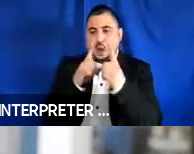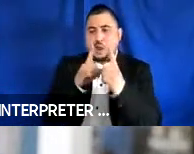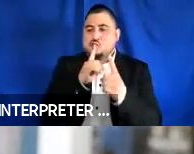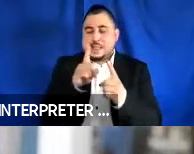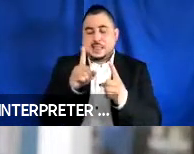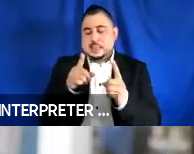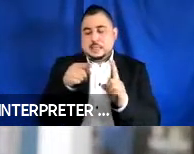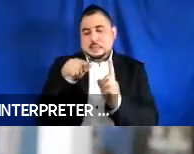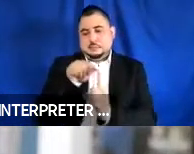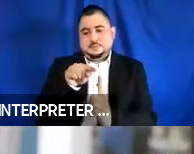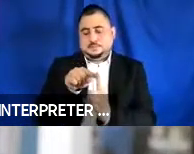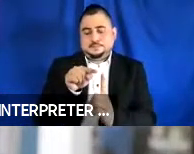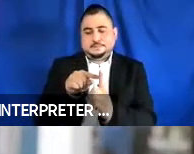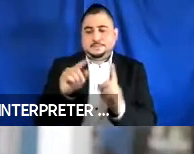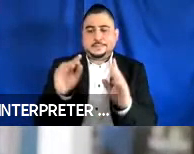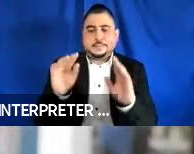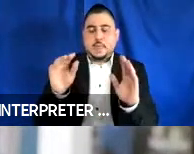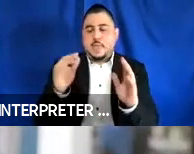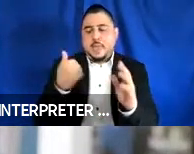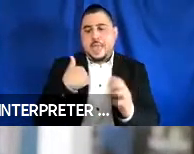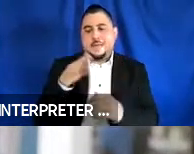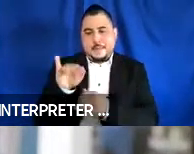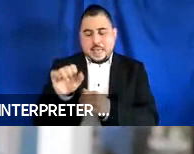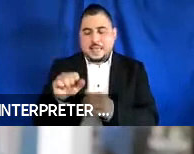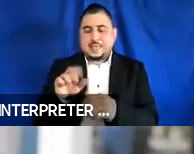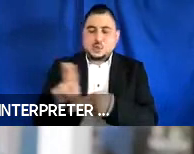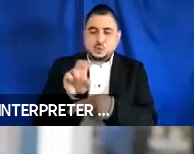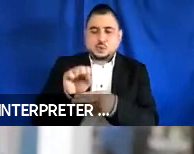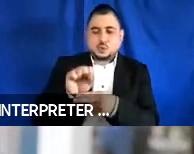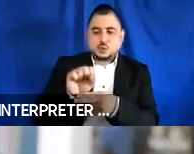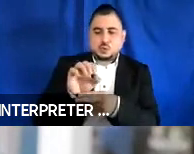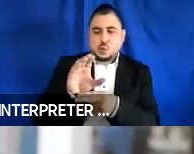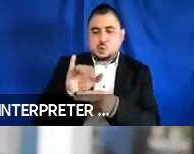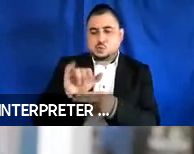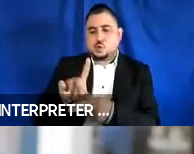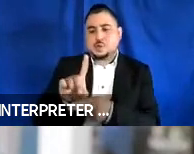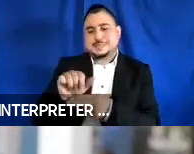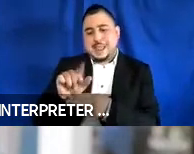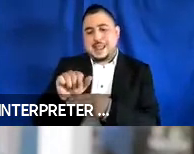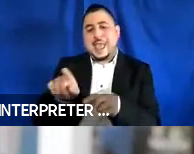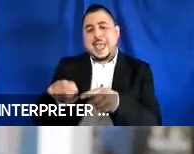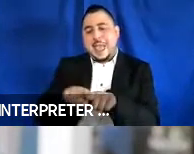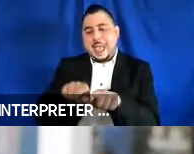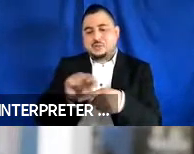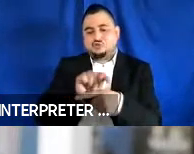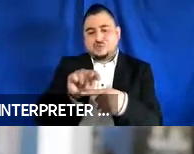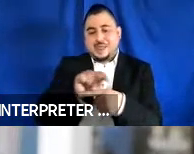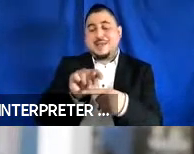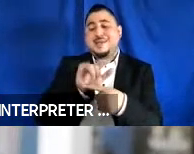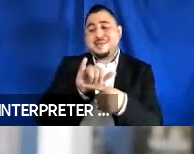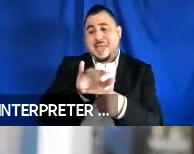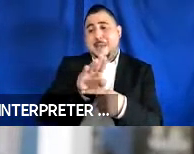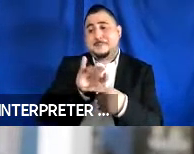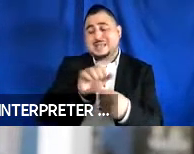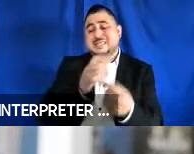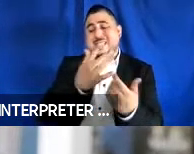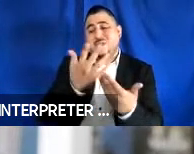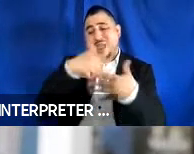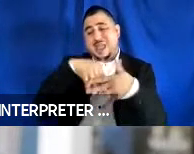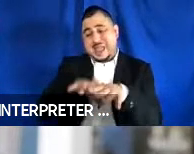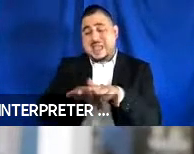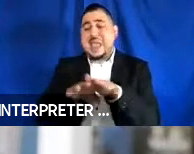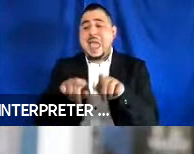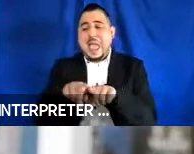bias-free. In fact, algorithms that use social data as training data often embed the same biases as